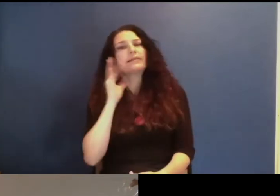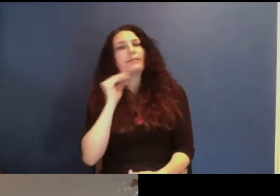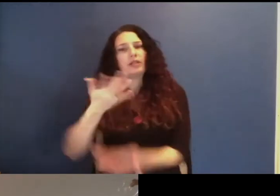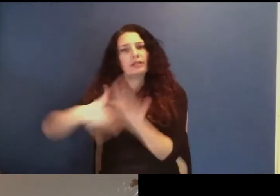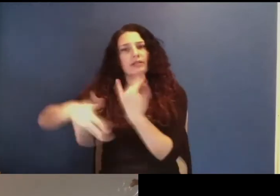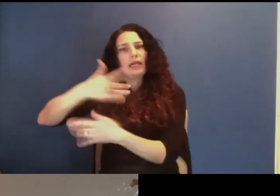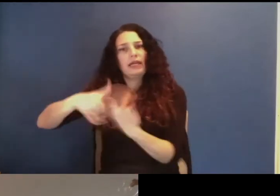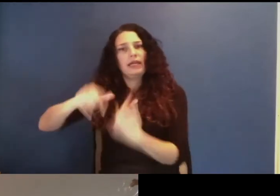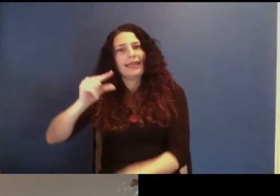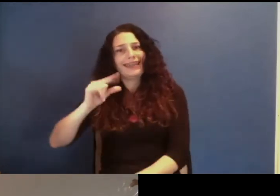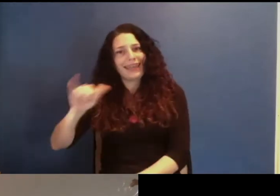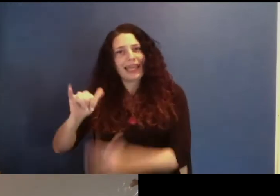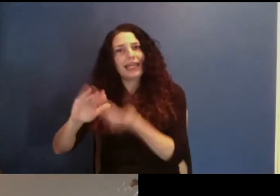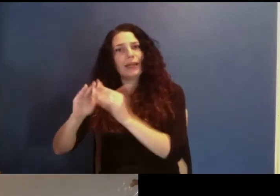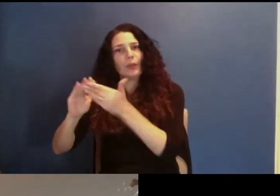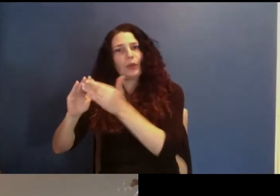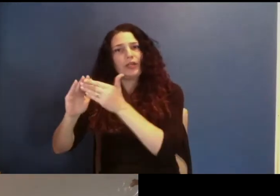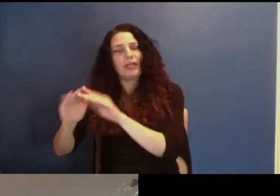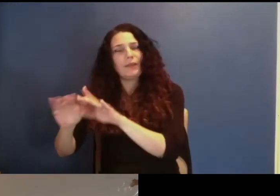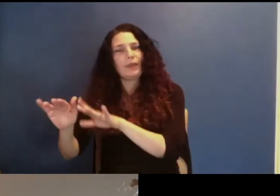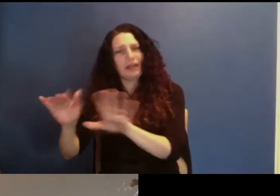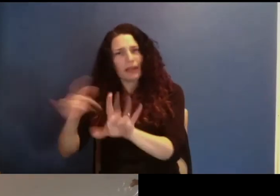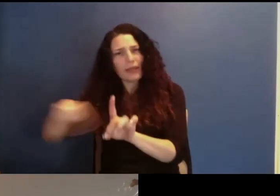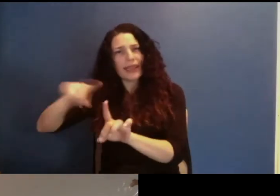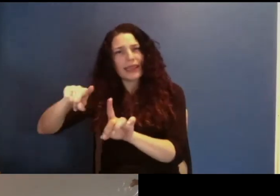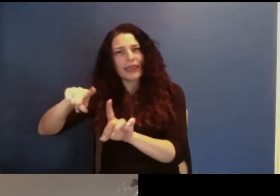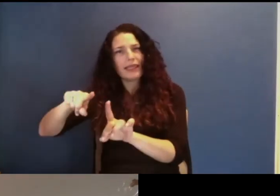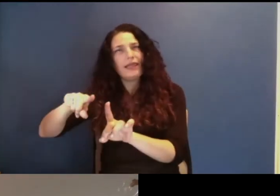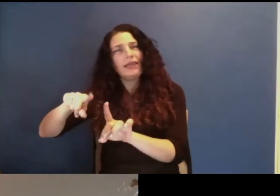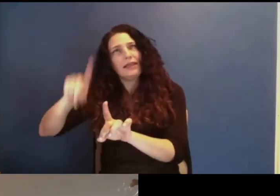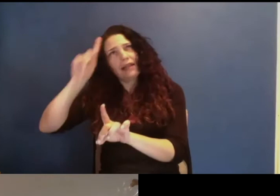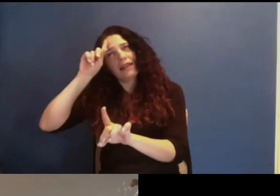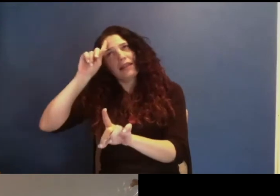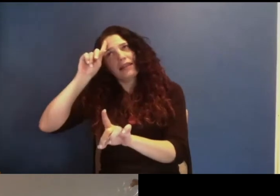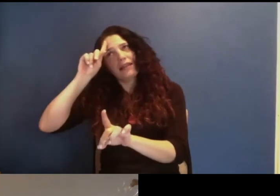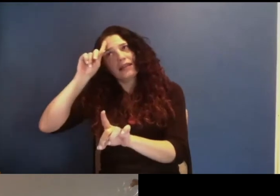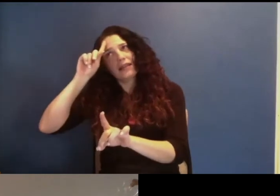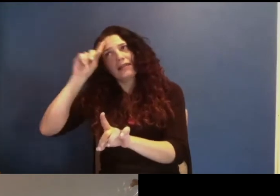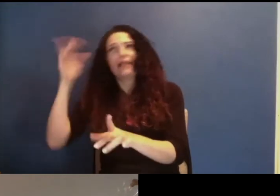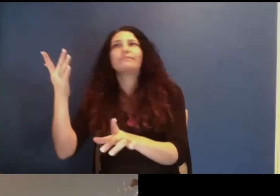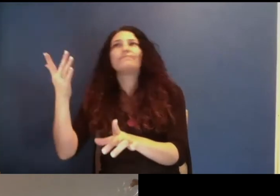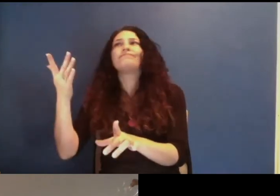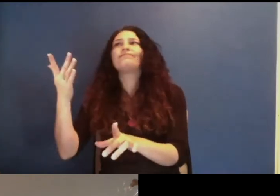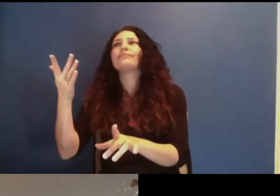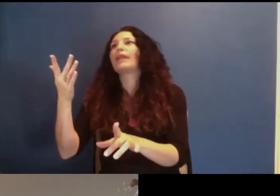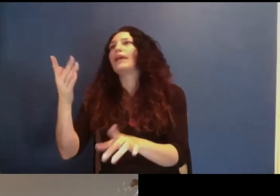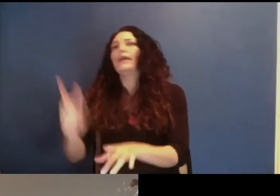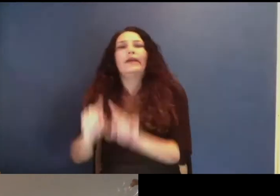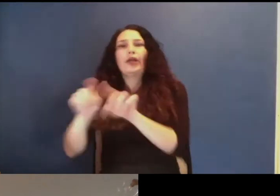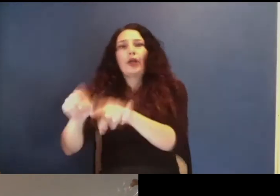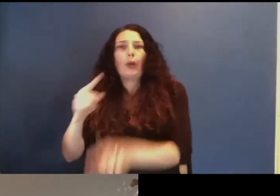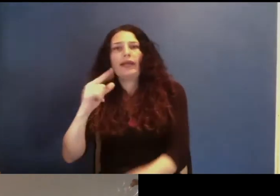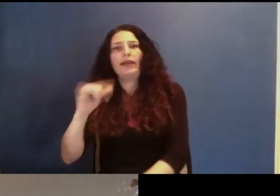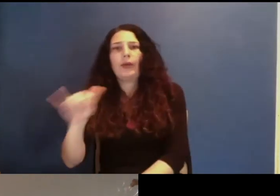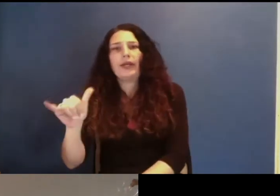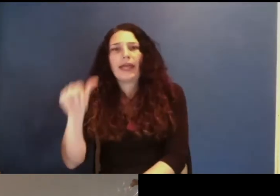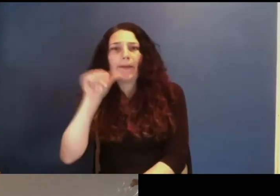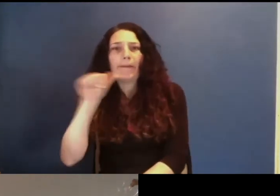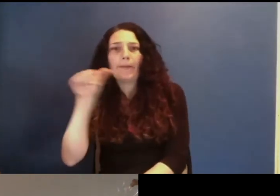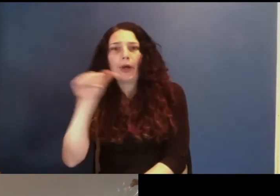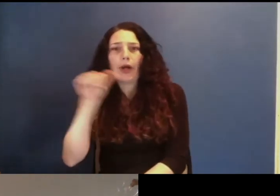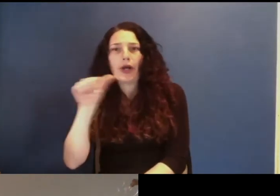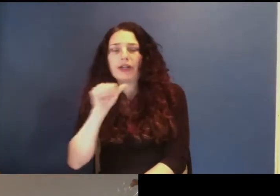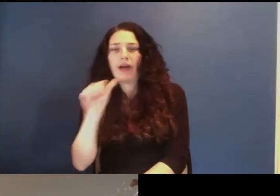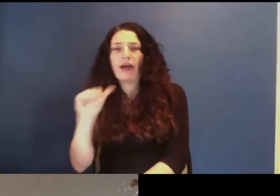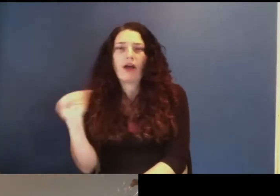like the base experiences of like going to a gay bar. Guess what? Not a lot of those places are handicap friendly.